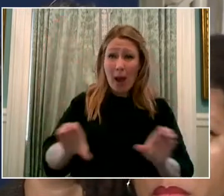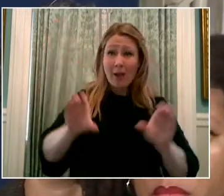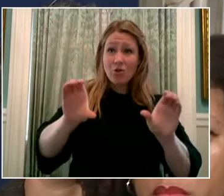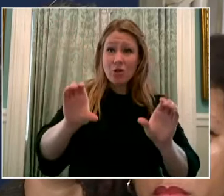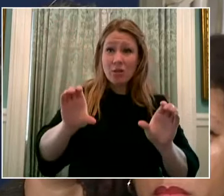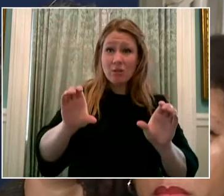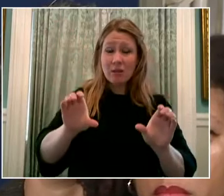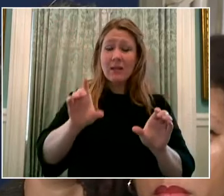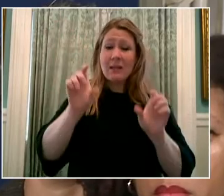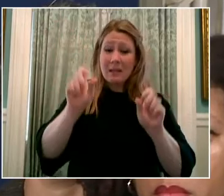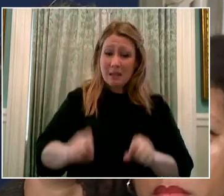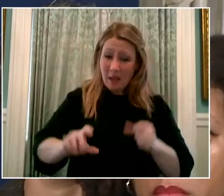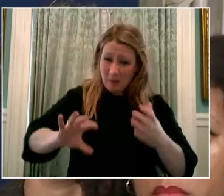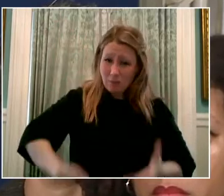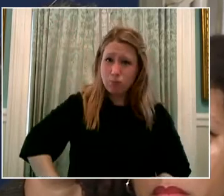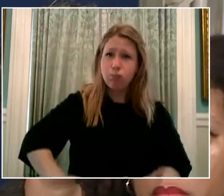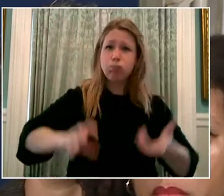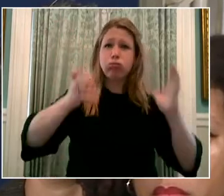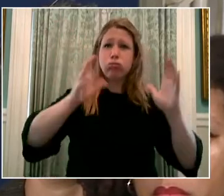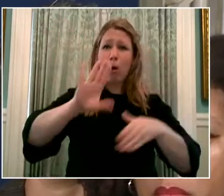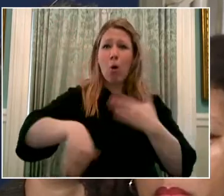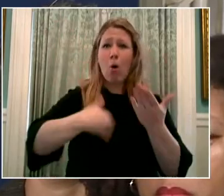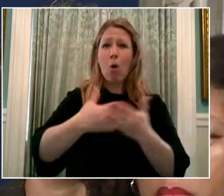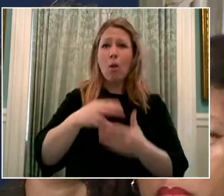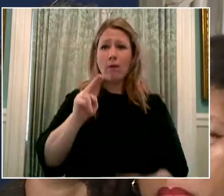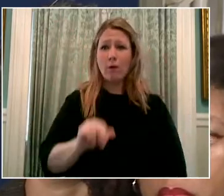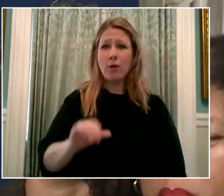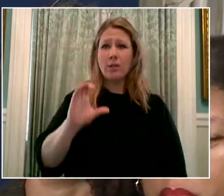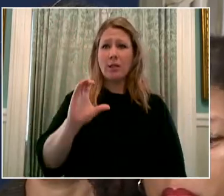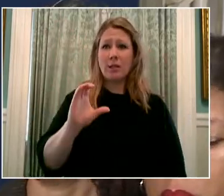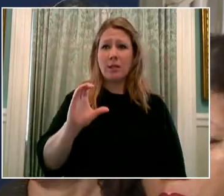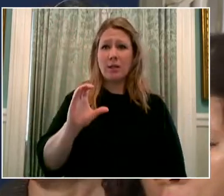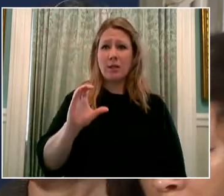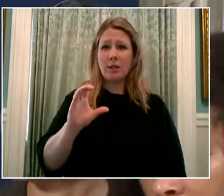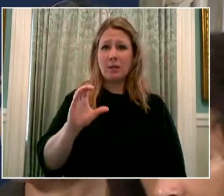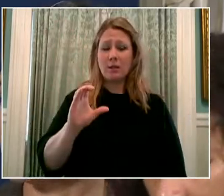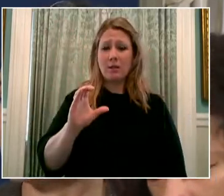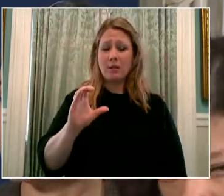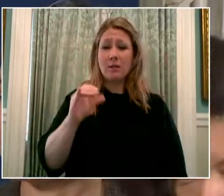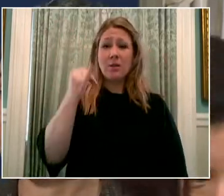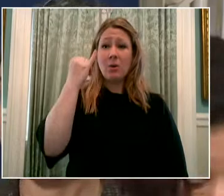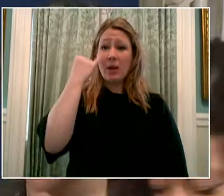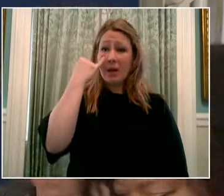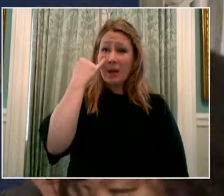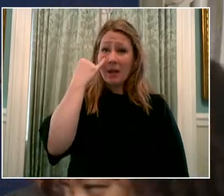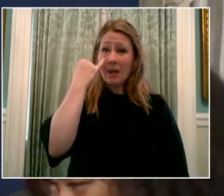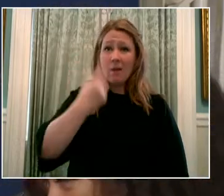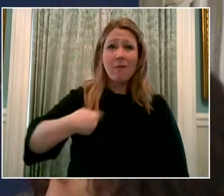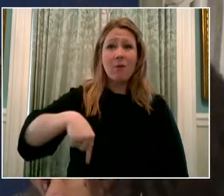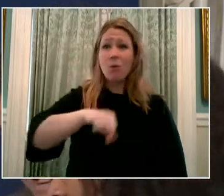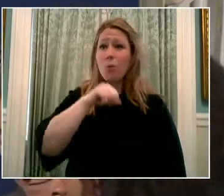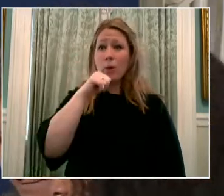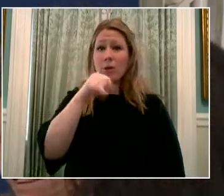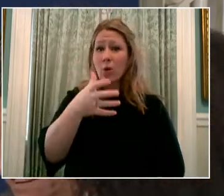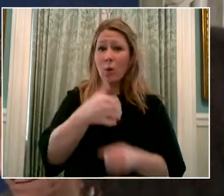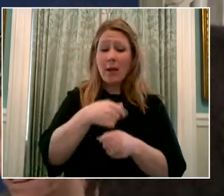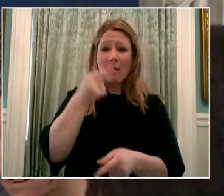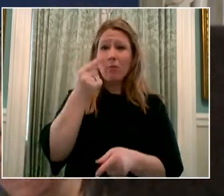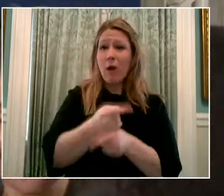jeopardy if we don't get this right. We do some off topics. Thank you. Thanks all.